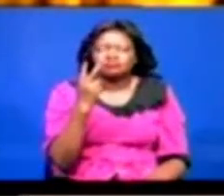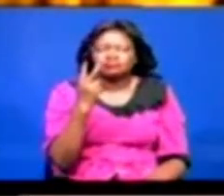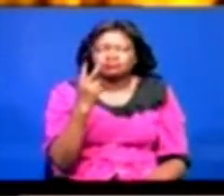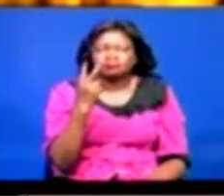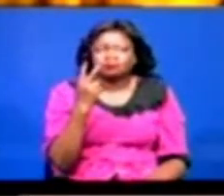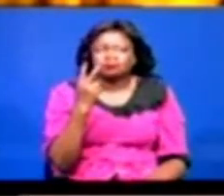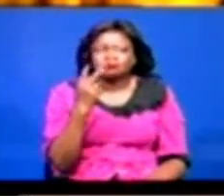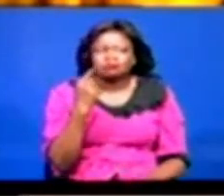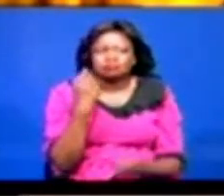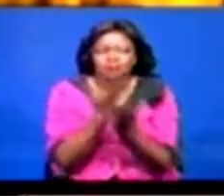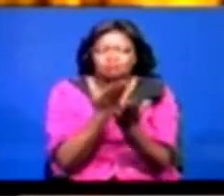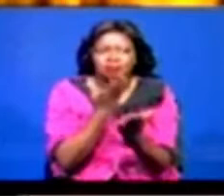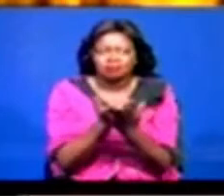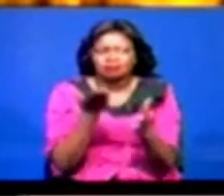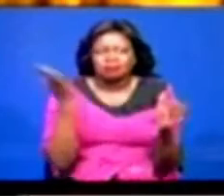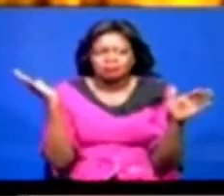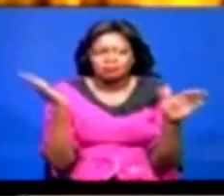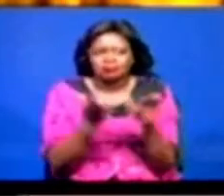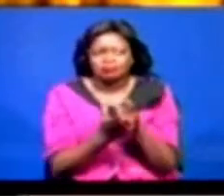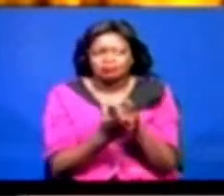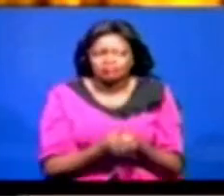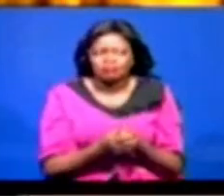petition filed in